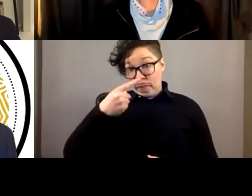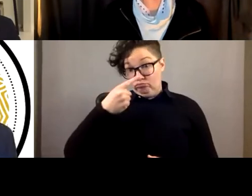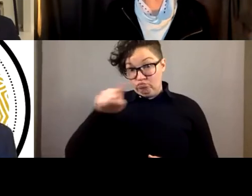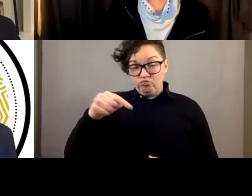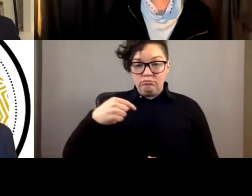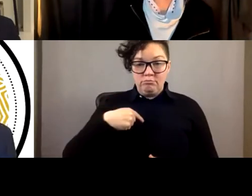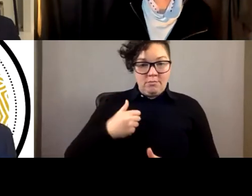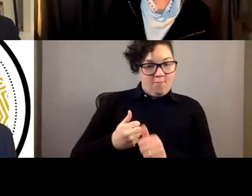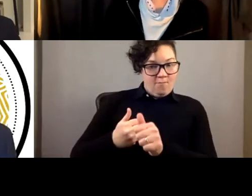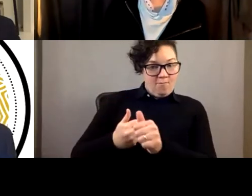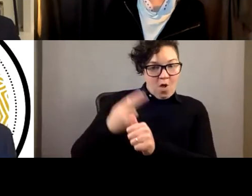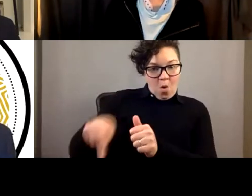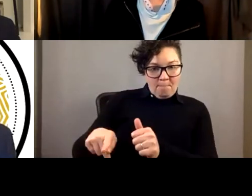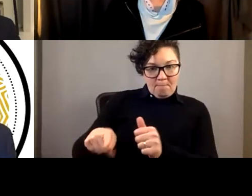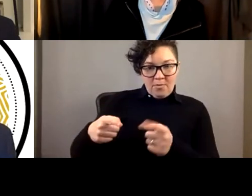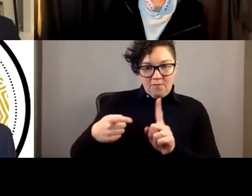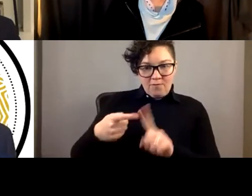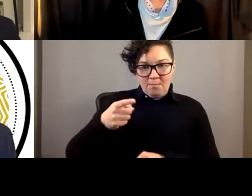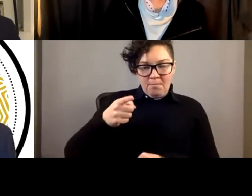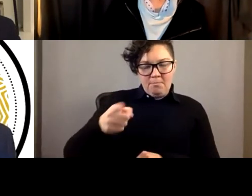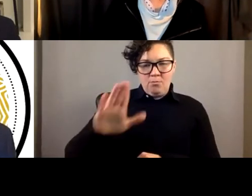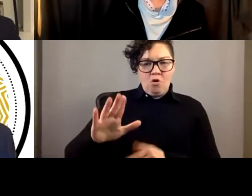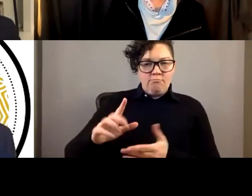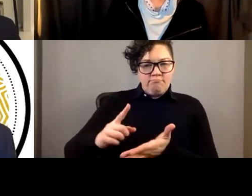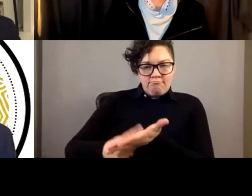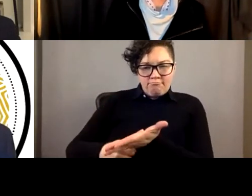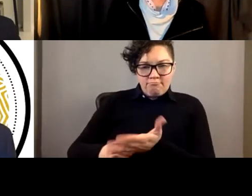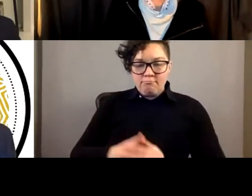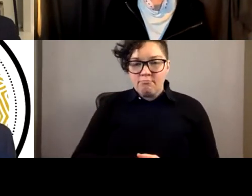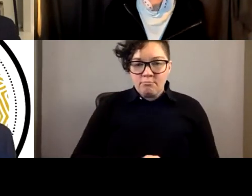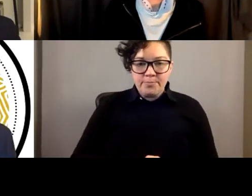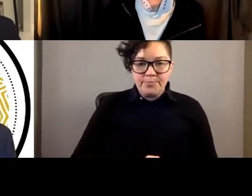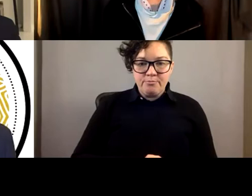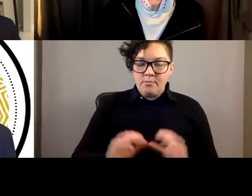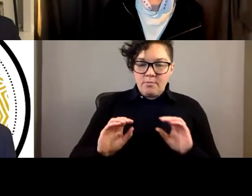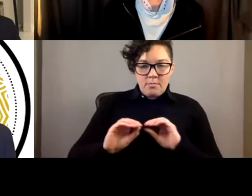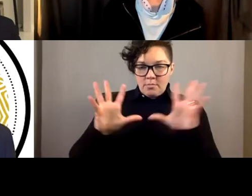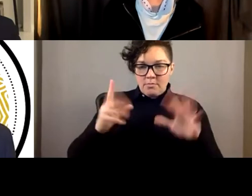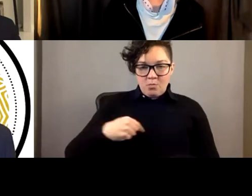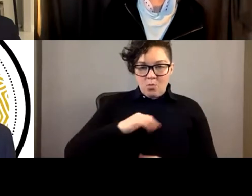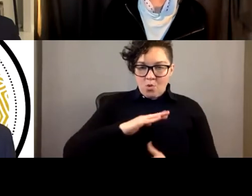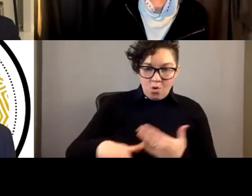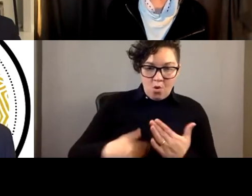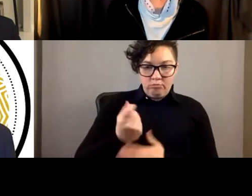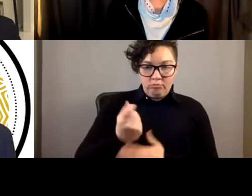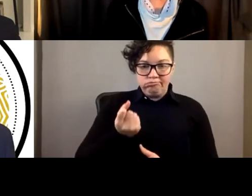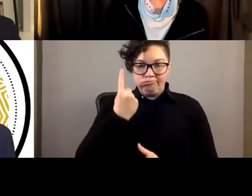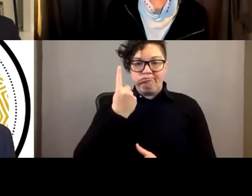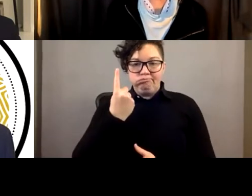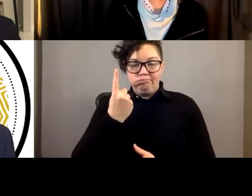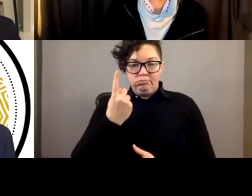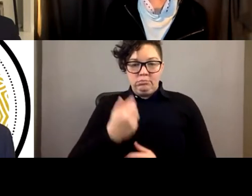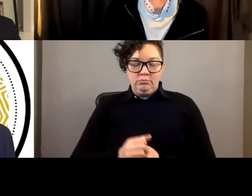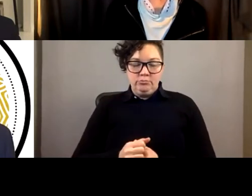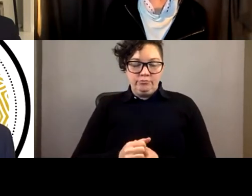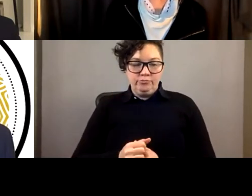follow up with your conversation. You know, clearly we all understand the difficulty of the time